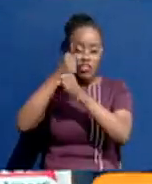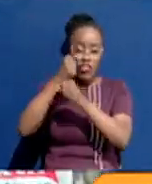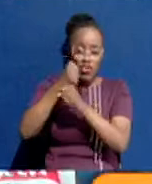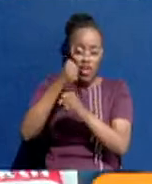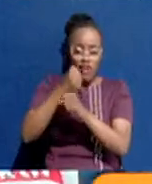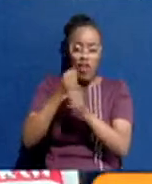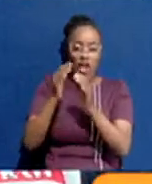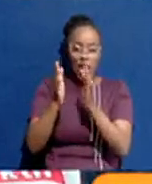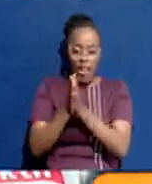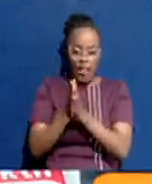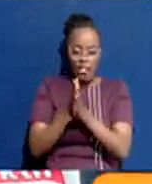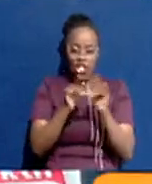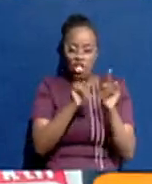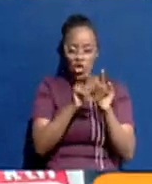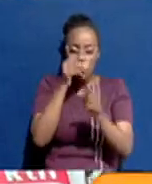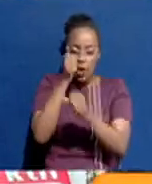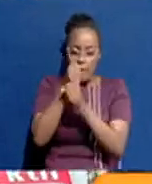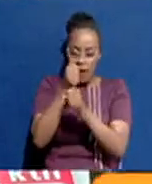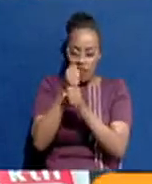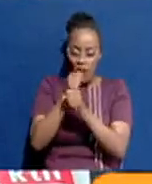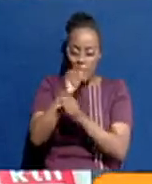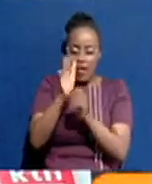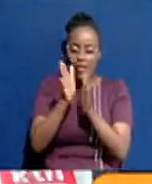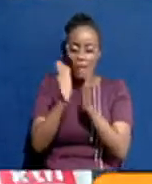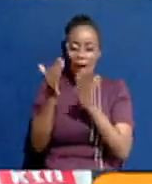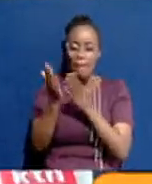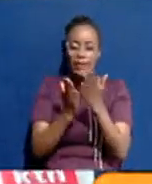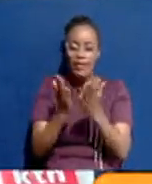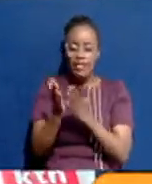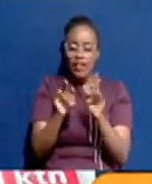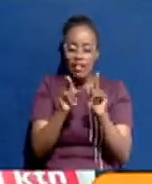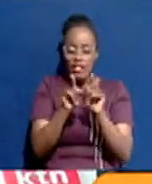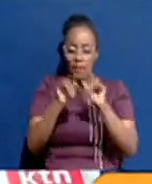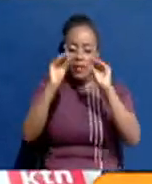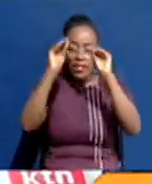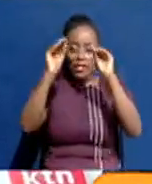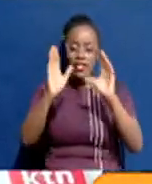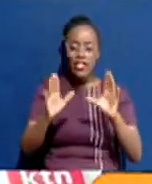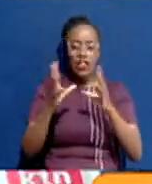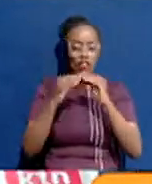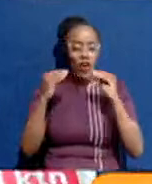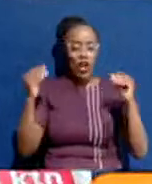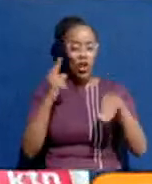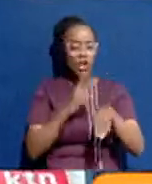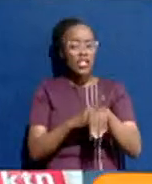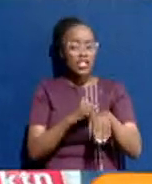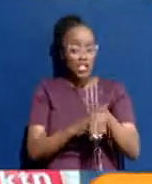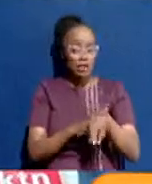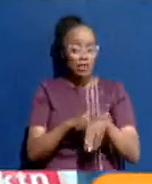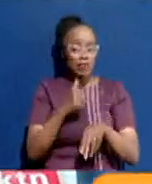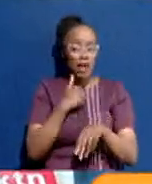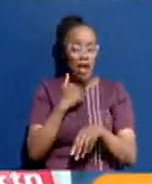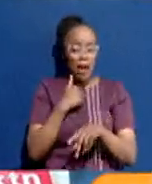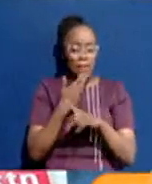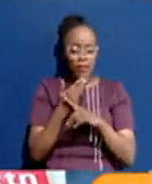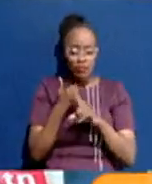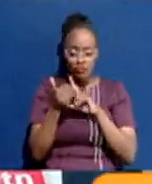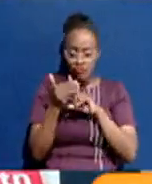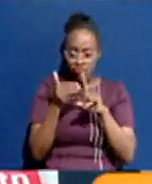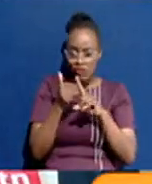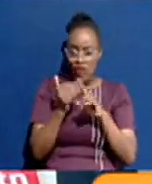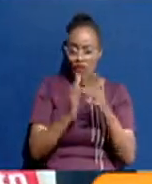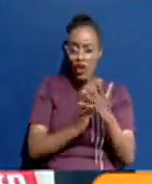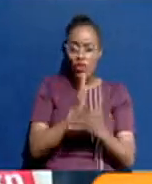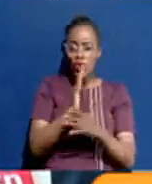and reputable performance in public service and as a teacher for a long time has been ruined